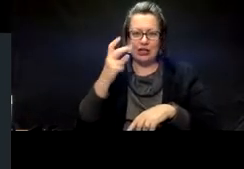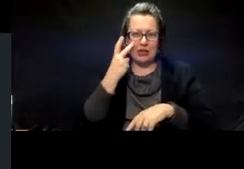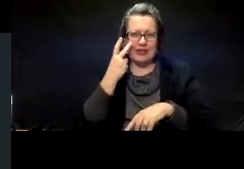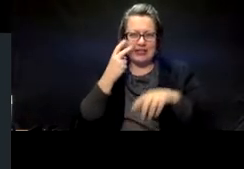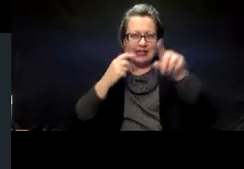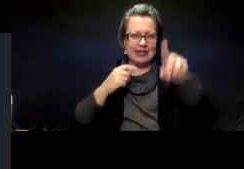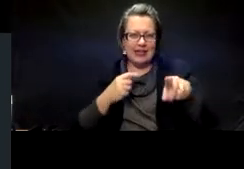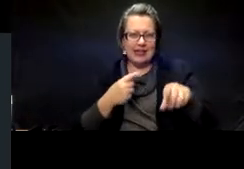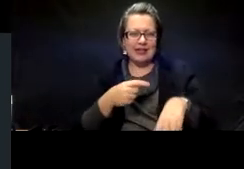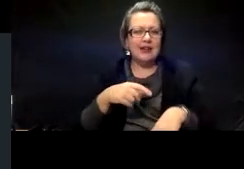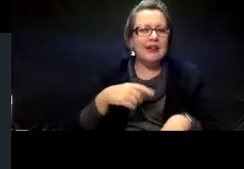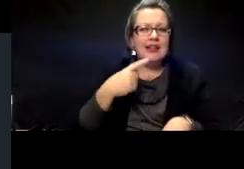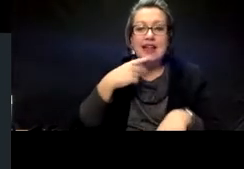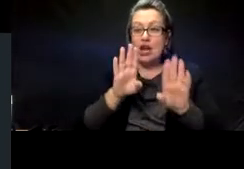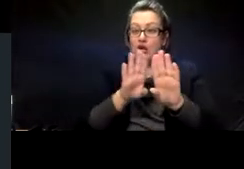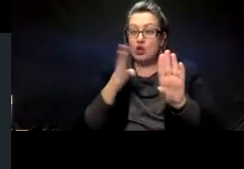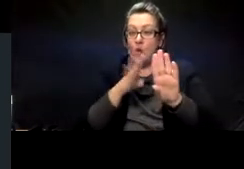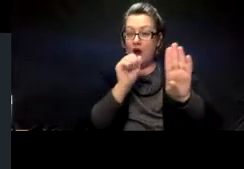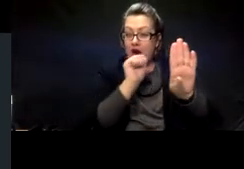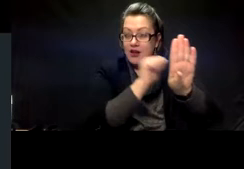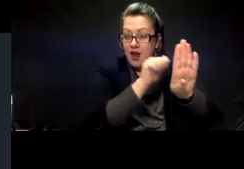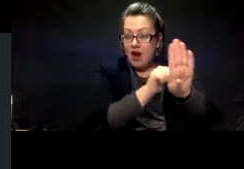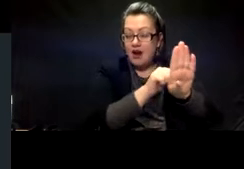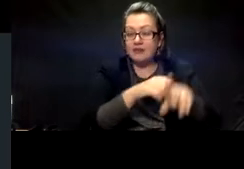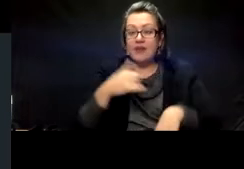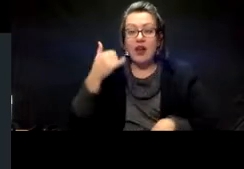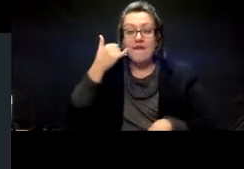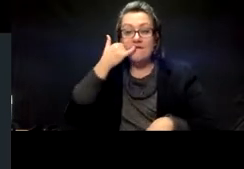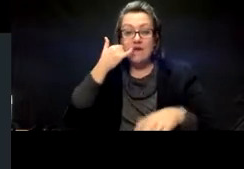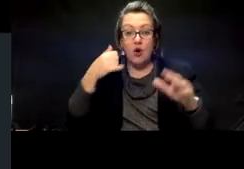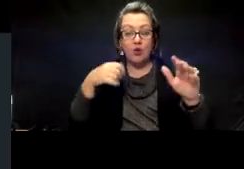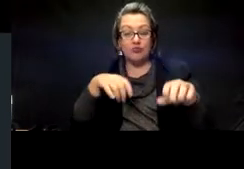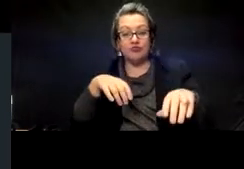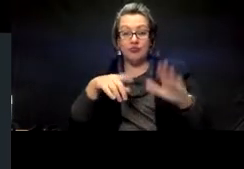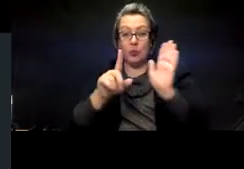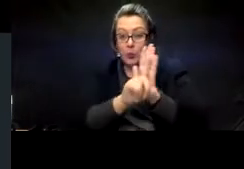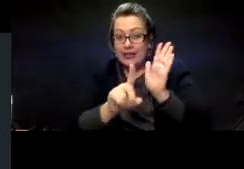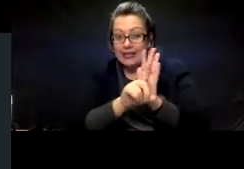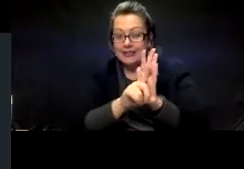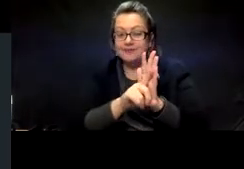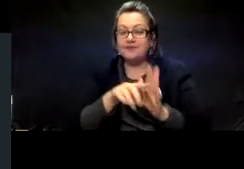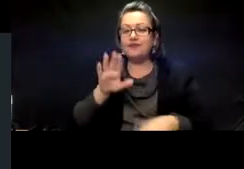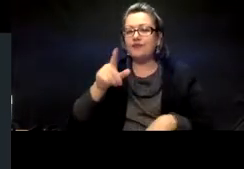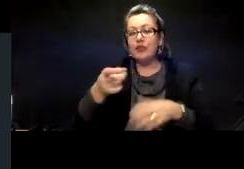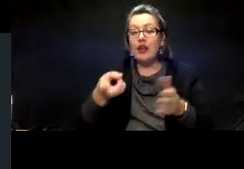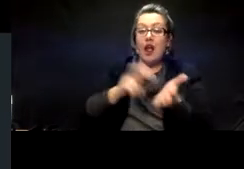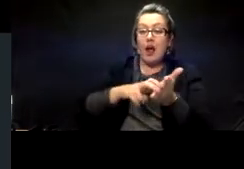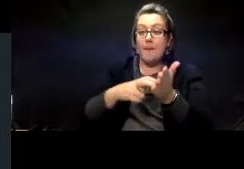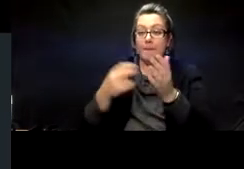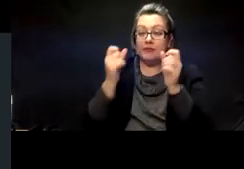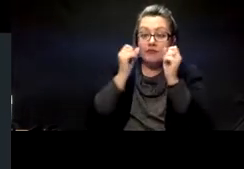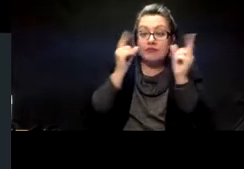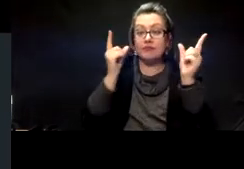different features. You can see here it says like door knock, phone